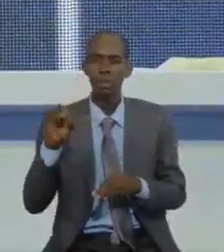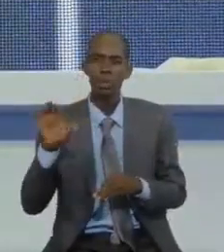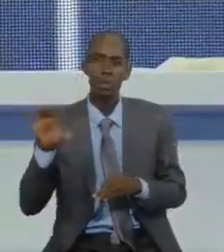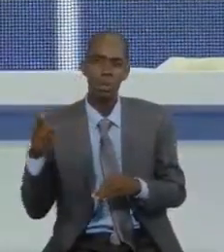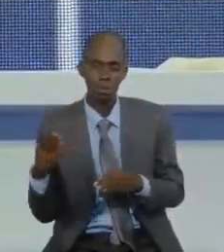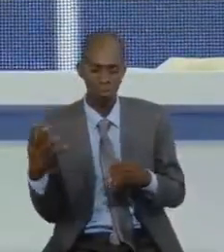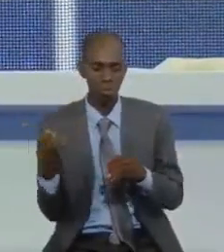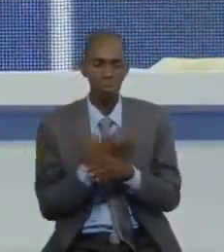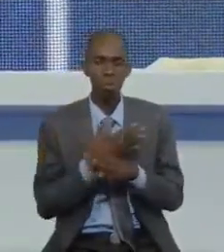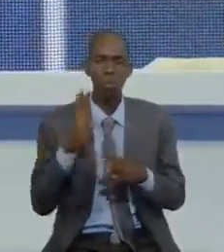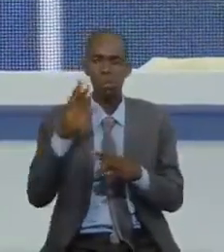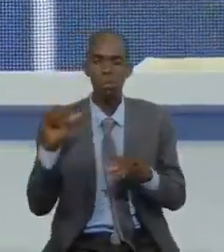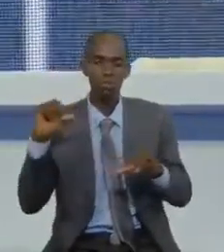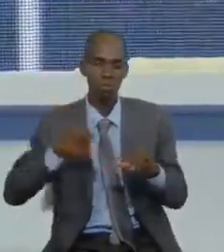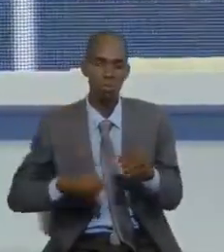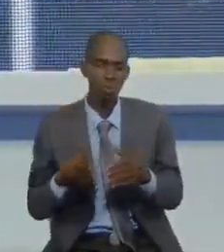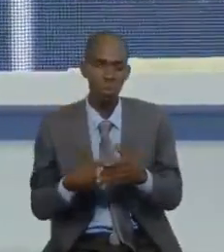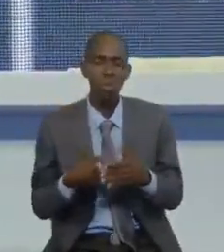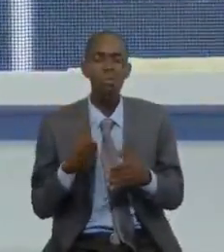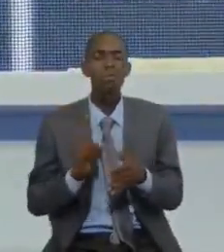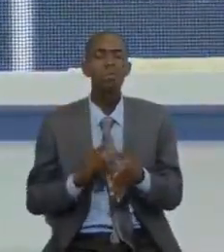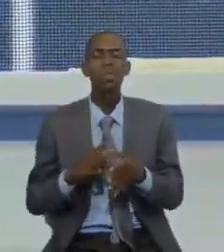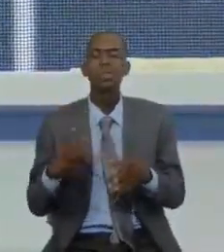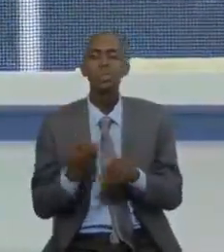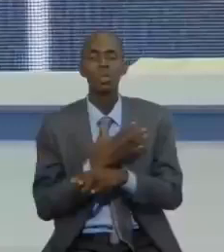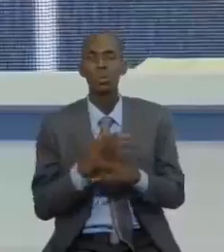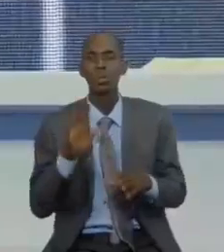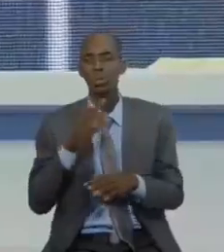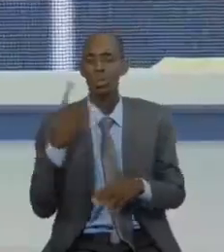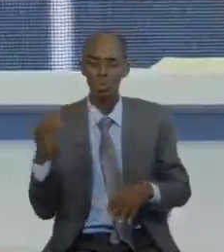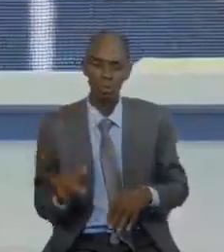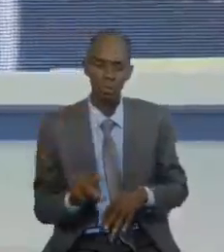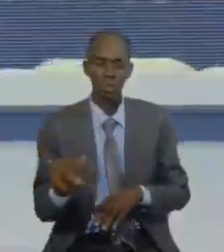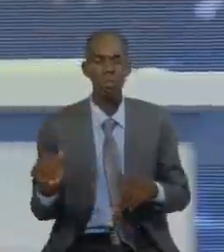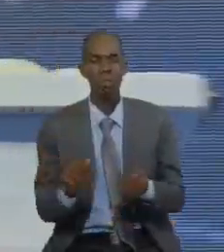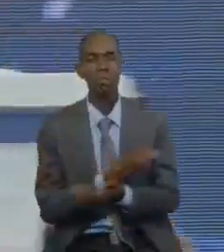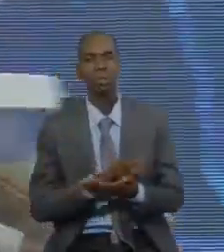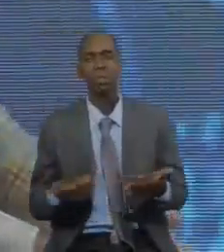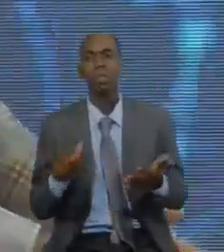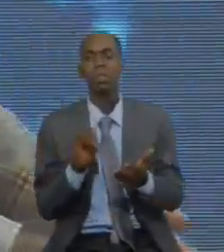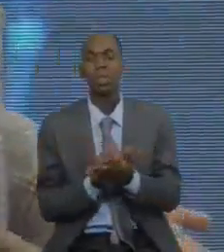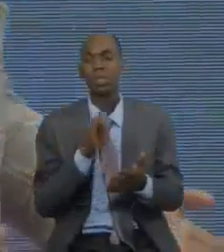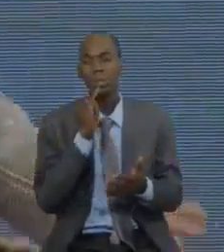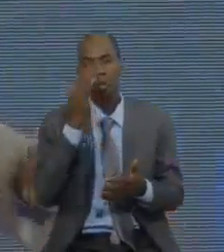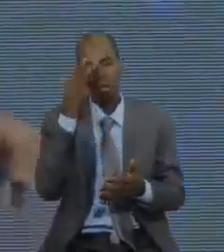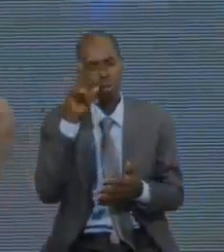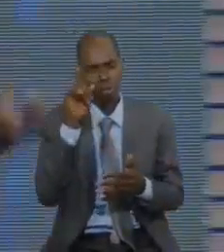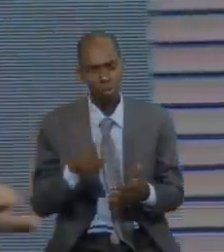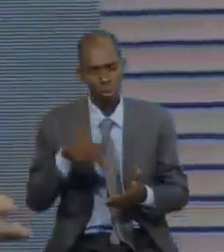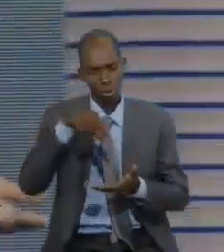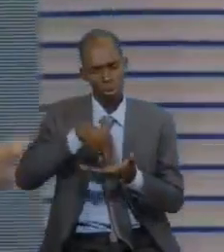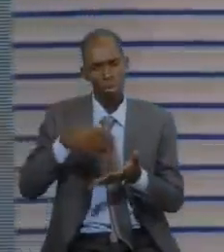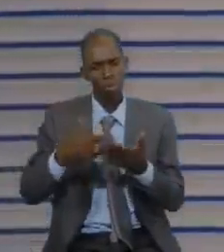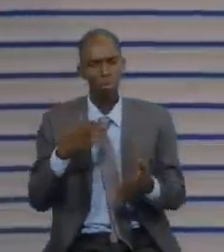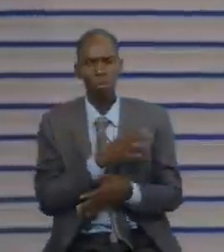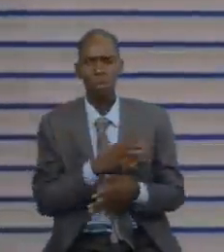damnation, took your eternal perdition. That's why you come and say, Lord, what can